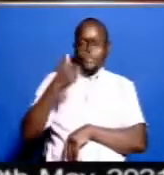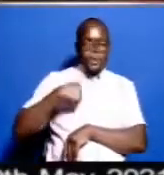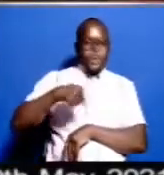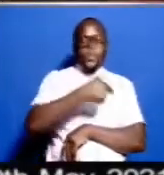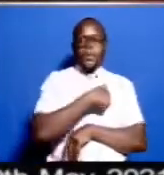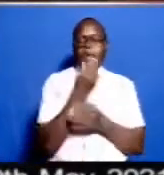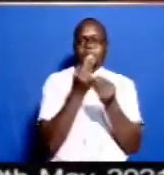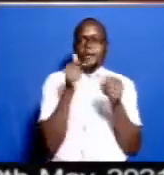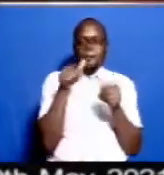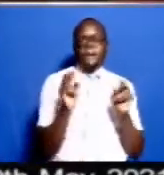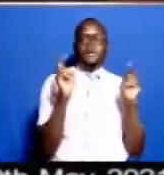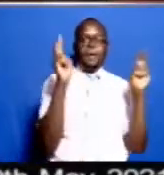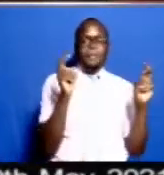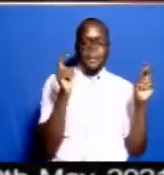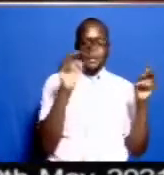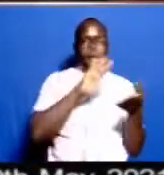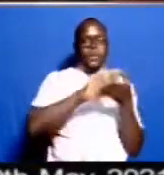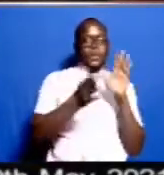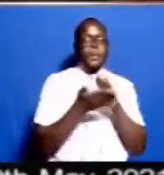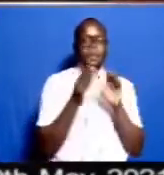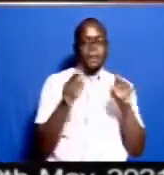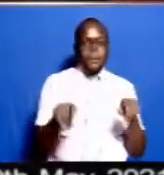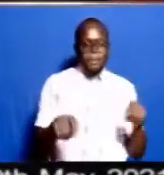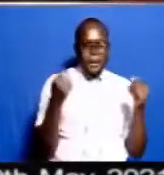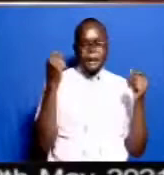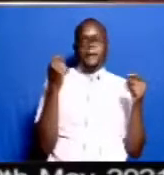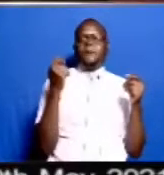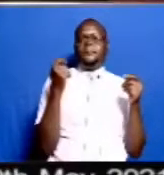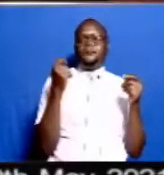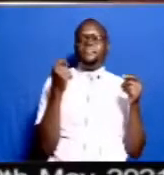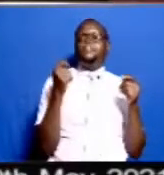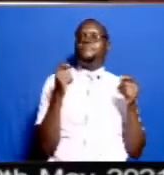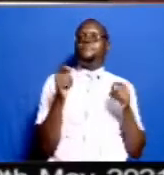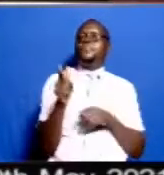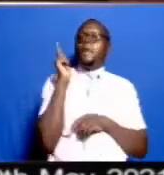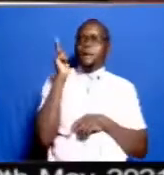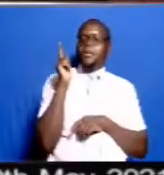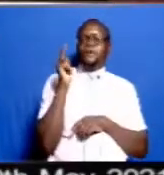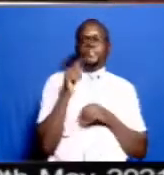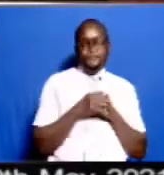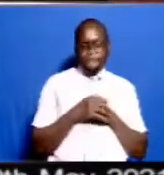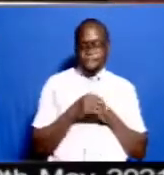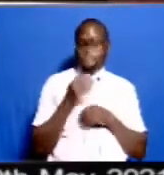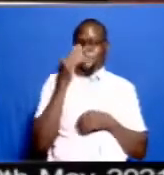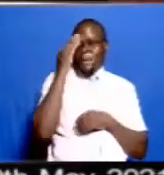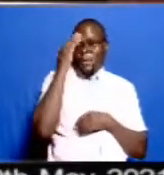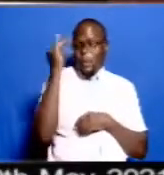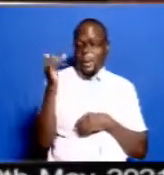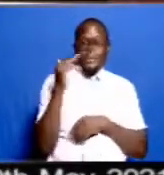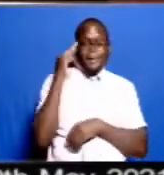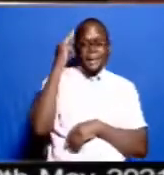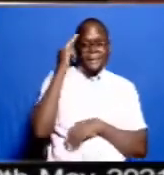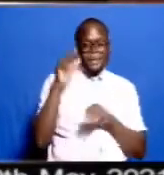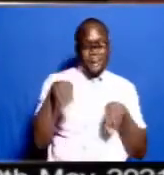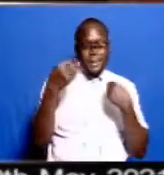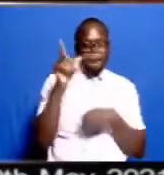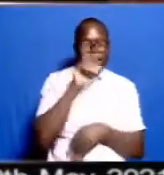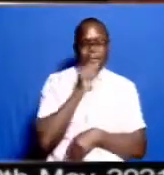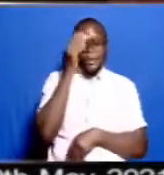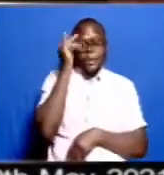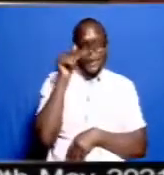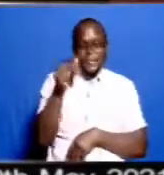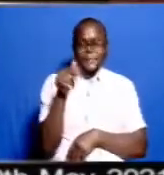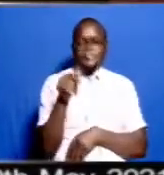actually deal with the matter without breaching the sub judice rule. Reasons were actually given as to why